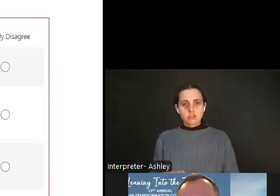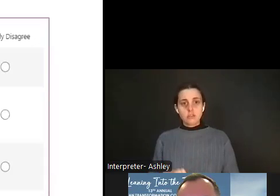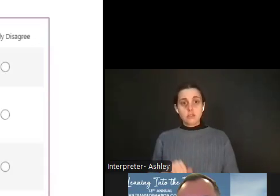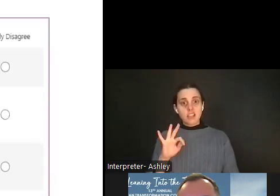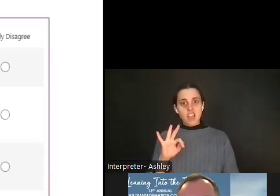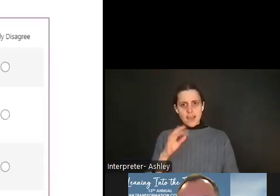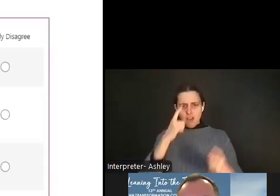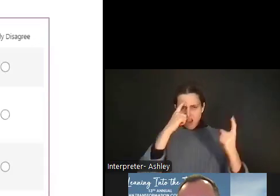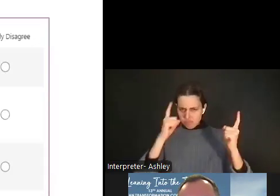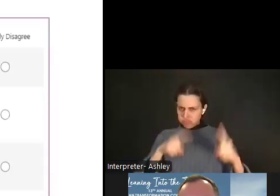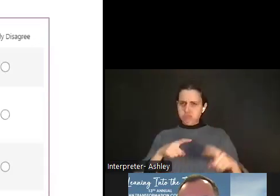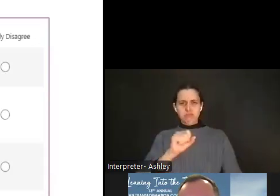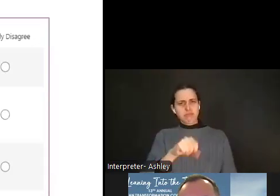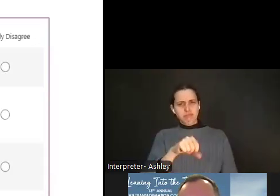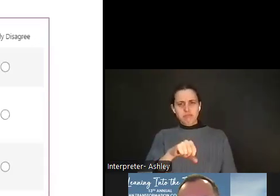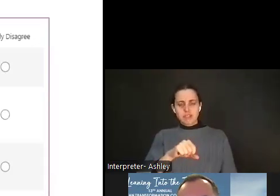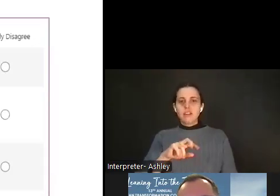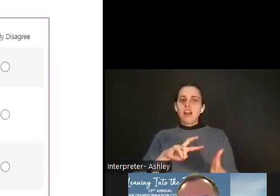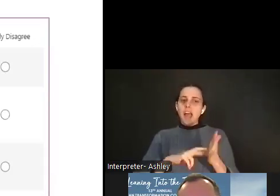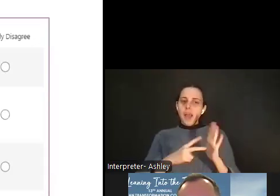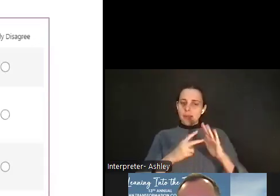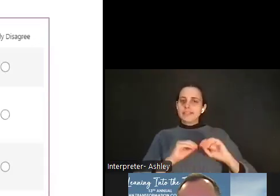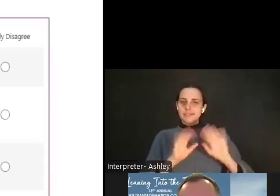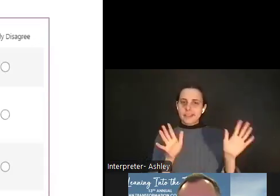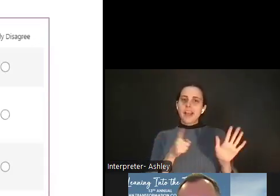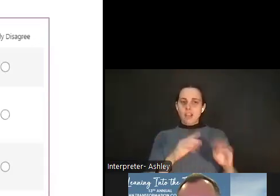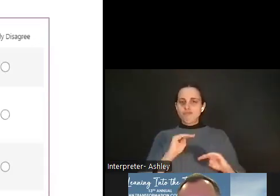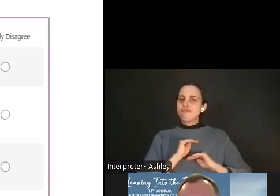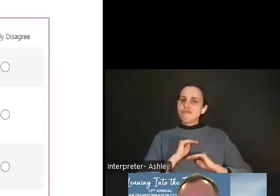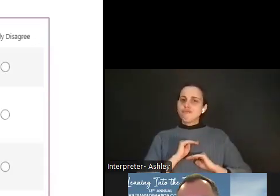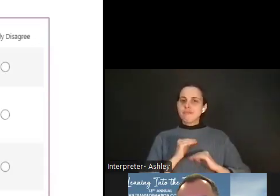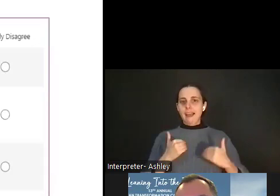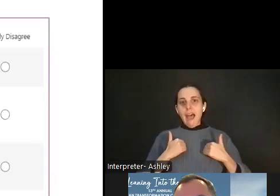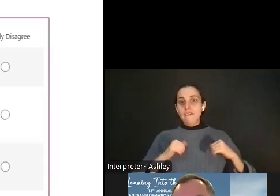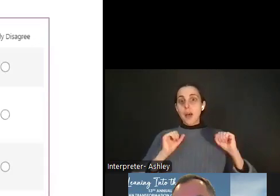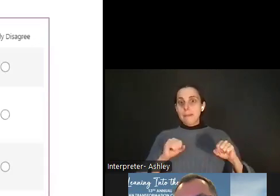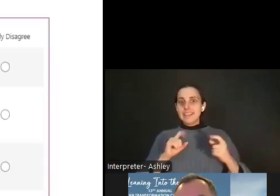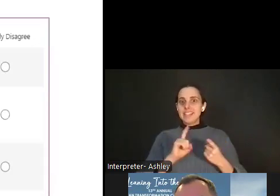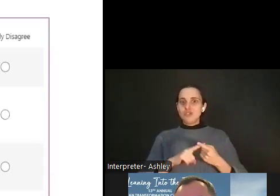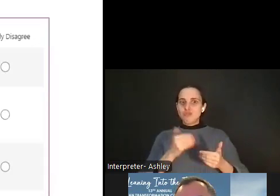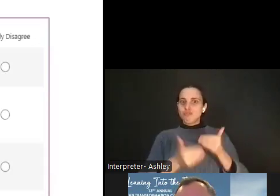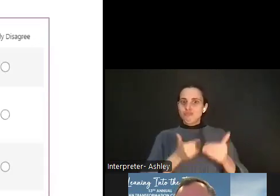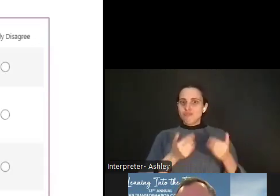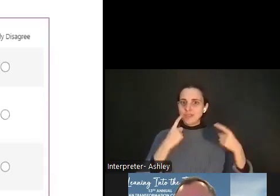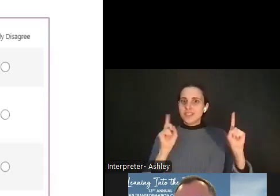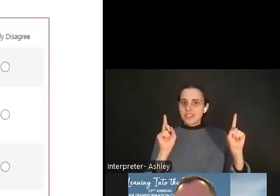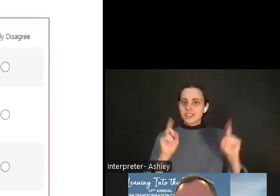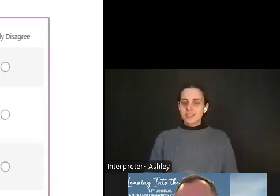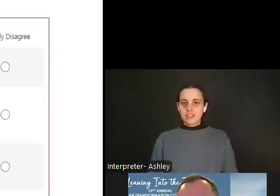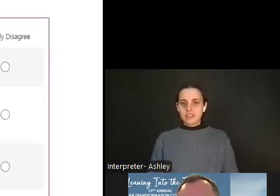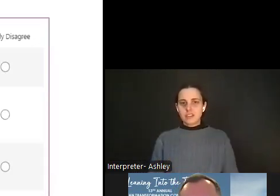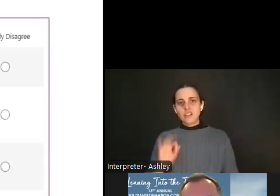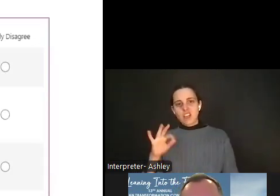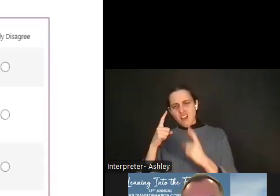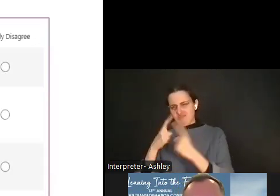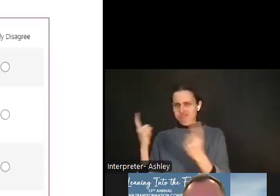it definitely shows us that they have reached the ability level. And of course, if they strongly disagree,